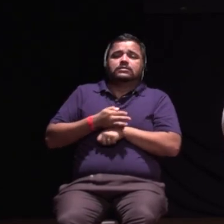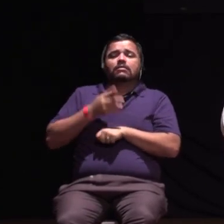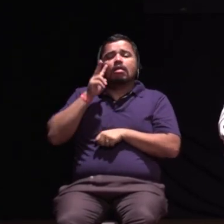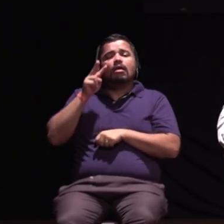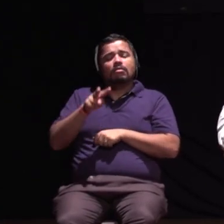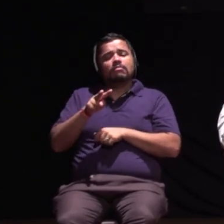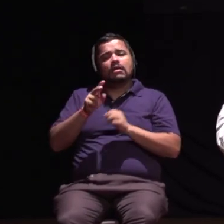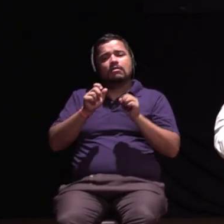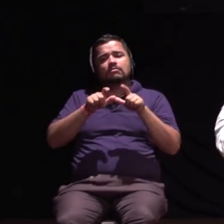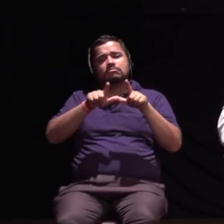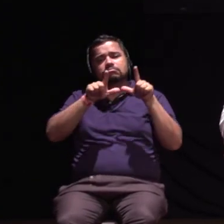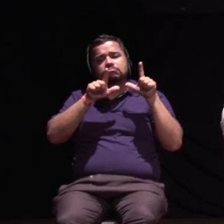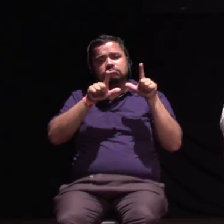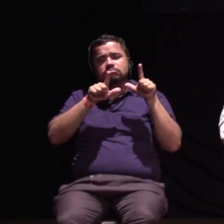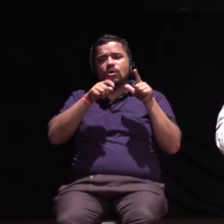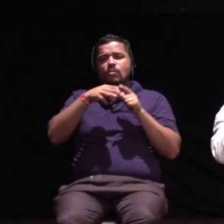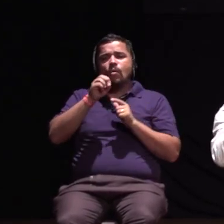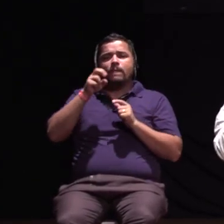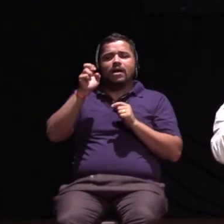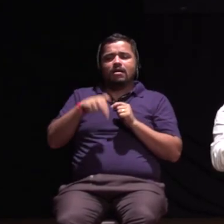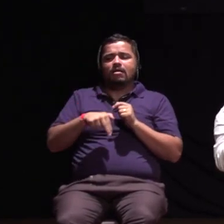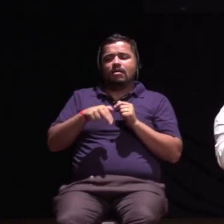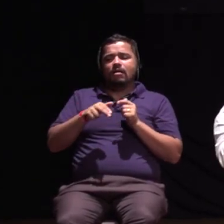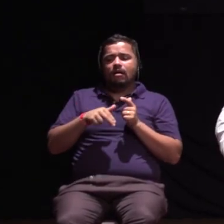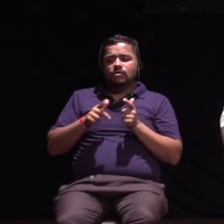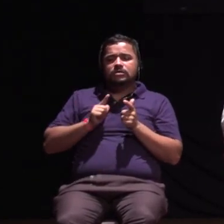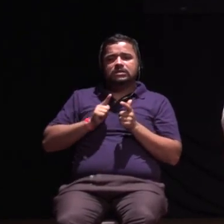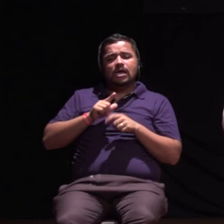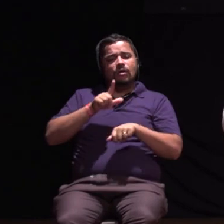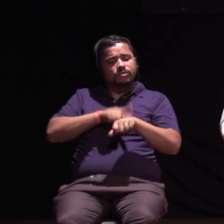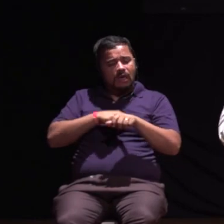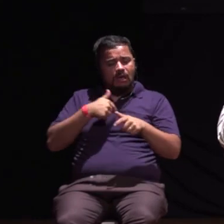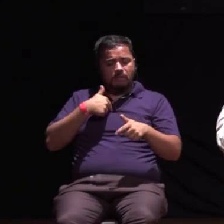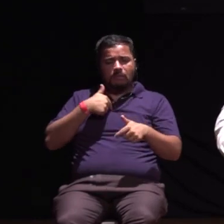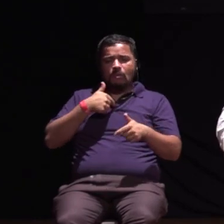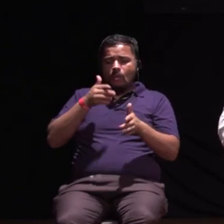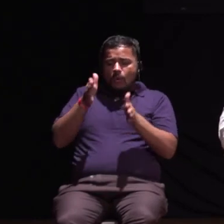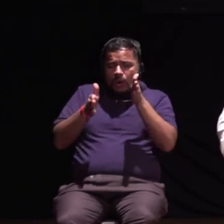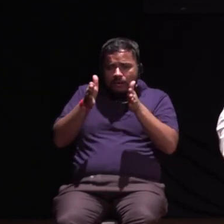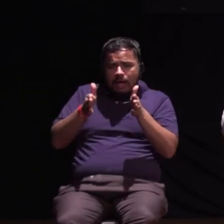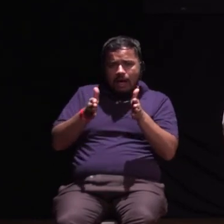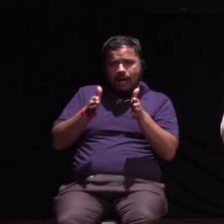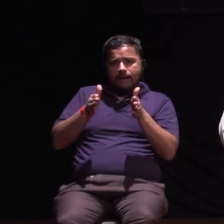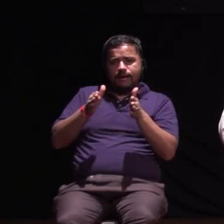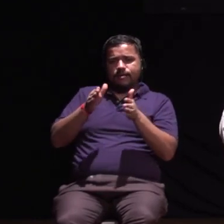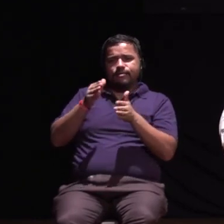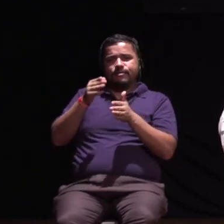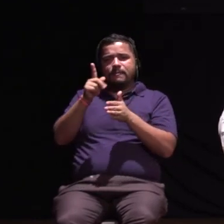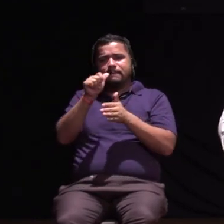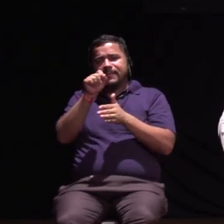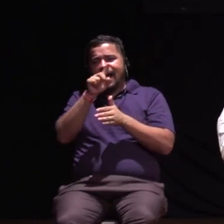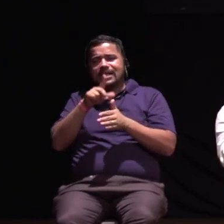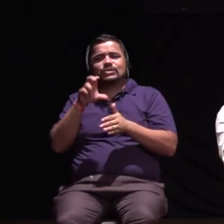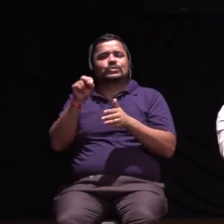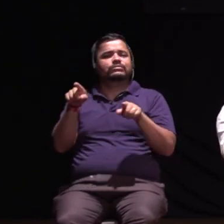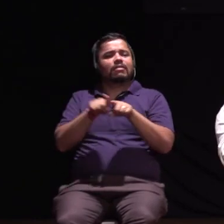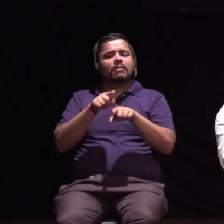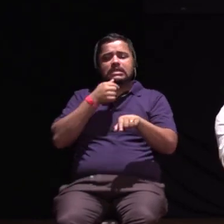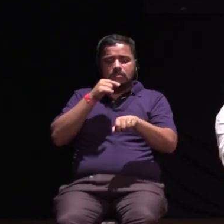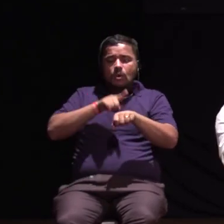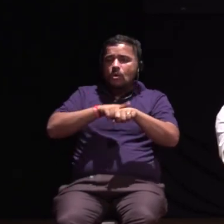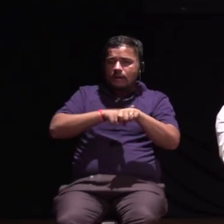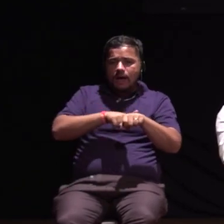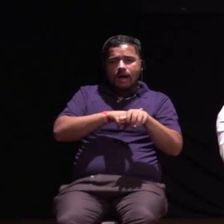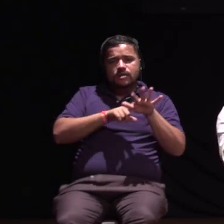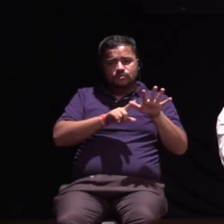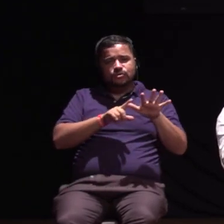where everything was timed. It seemed to me, at least, that the performance hours was announced beforehand. But one of